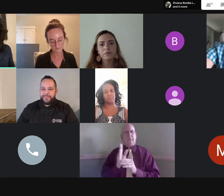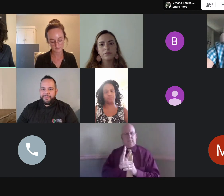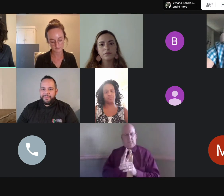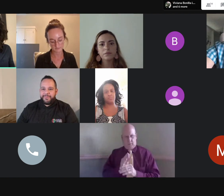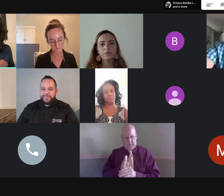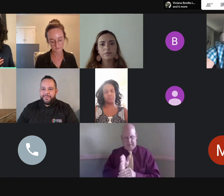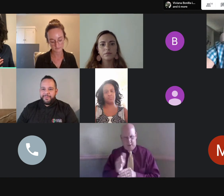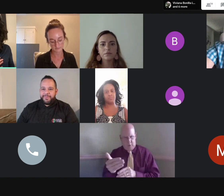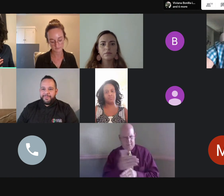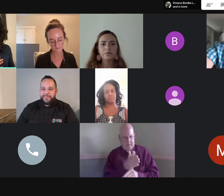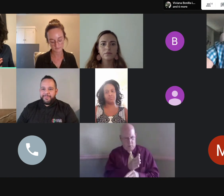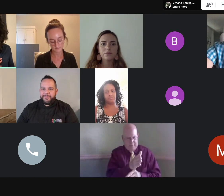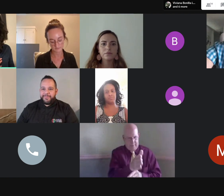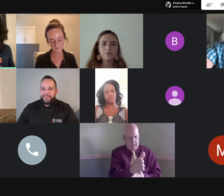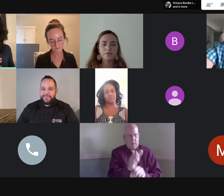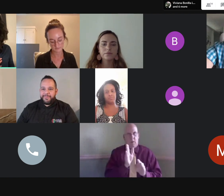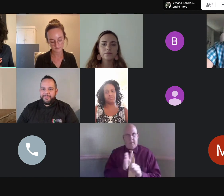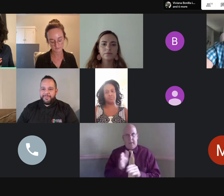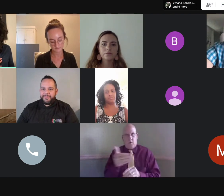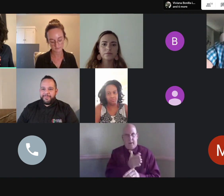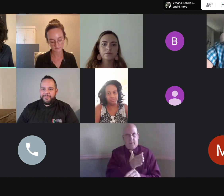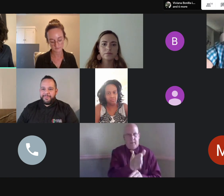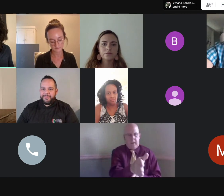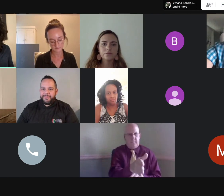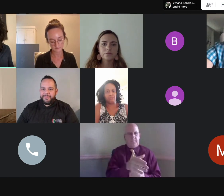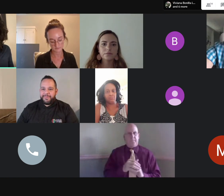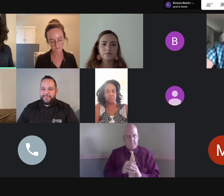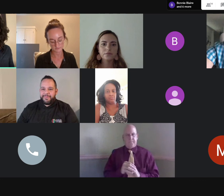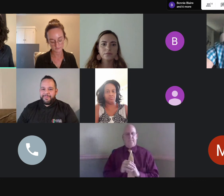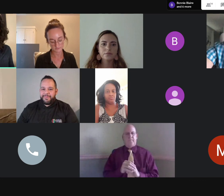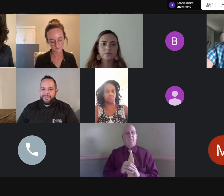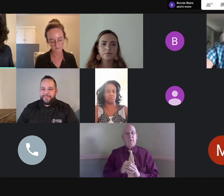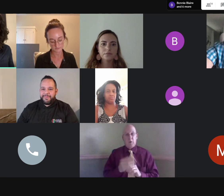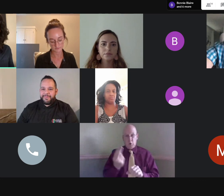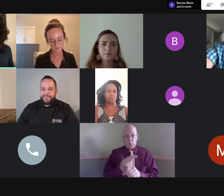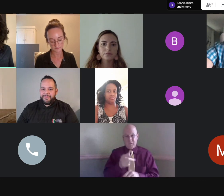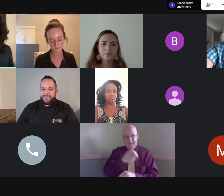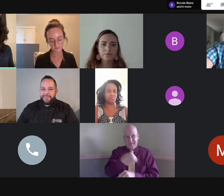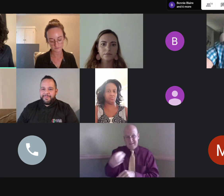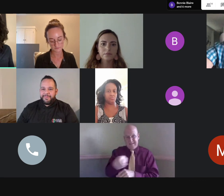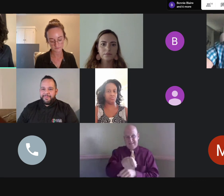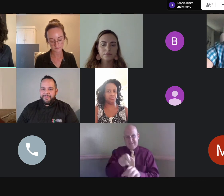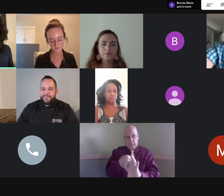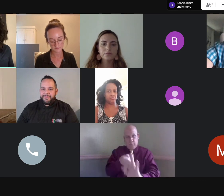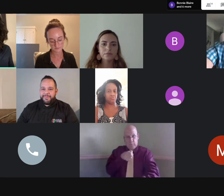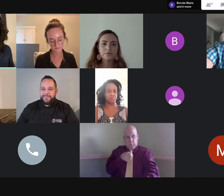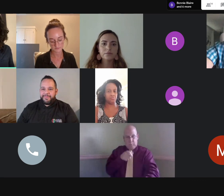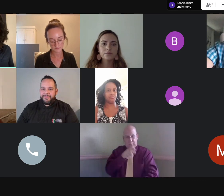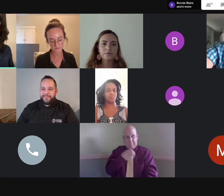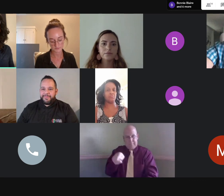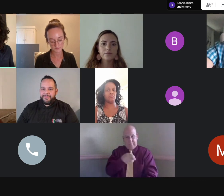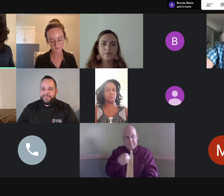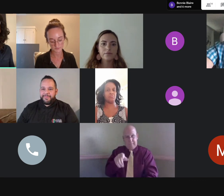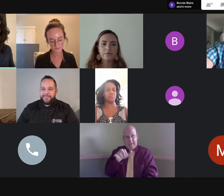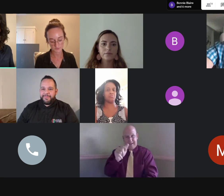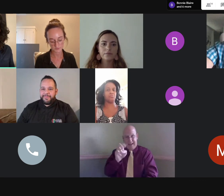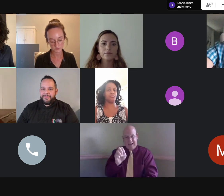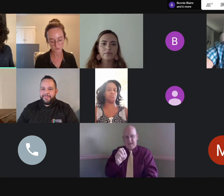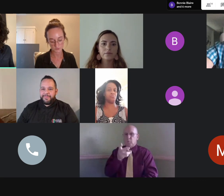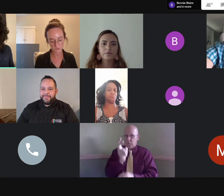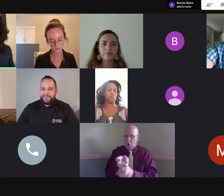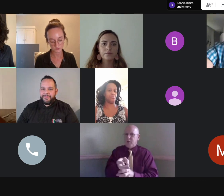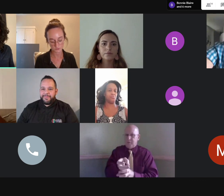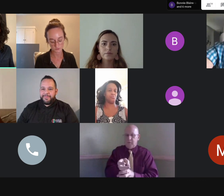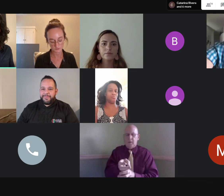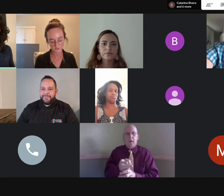the biggest turning point for me with using a blind cane and having a visible indicator of my disability is when I was traveling